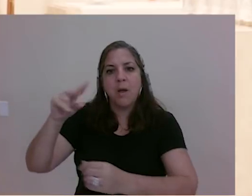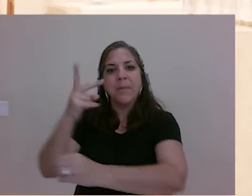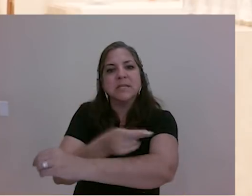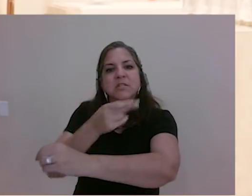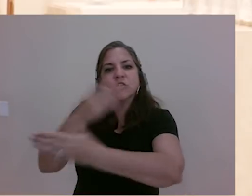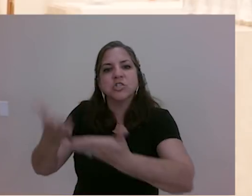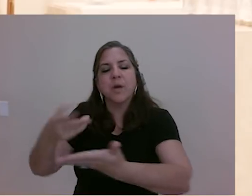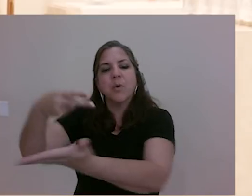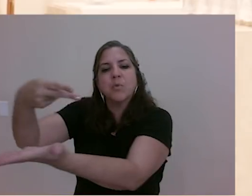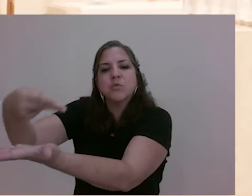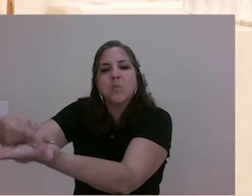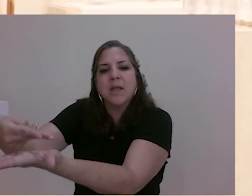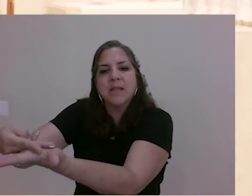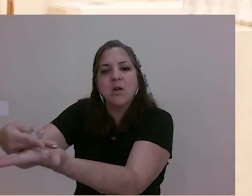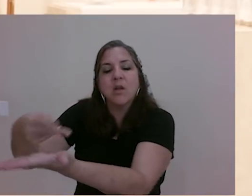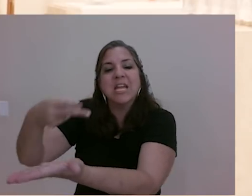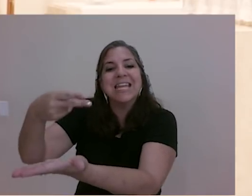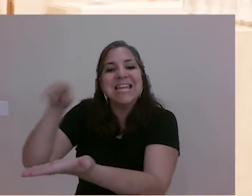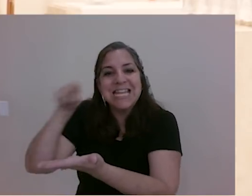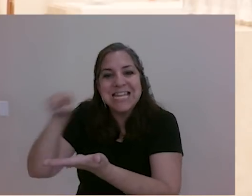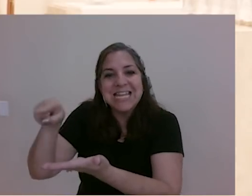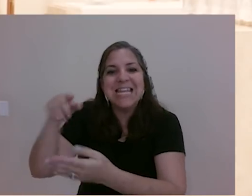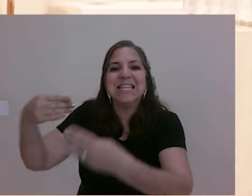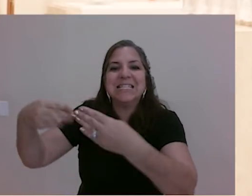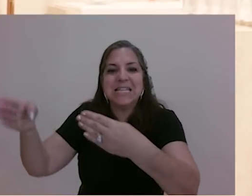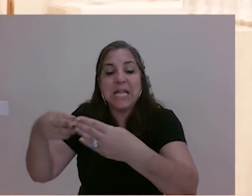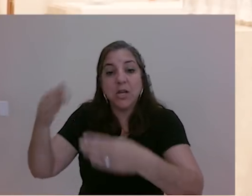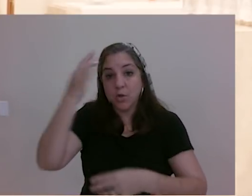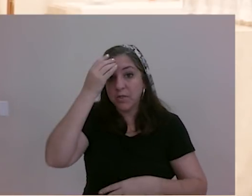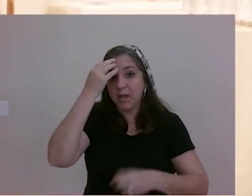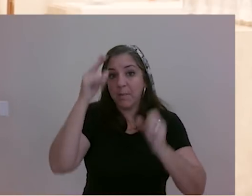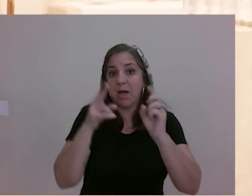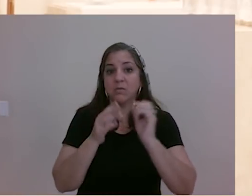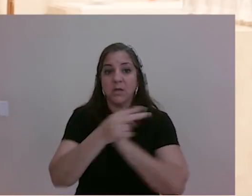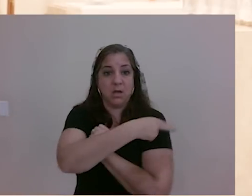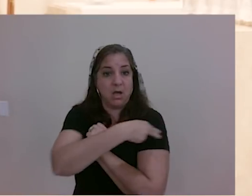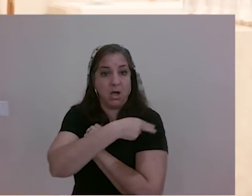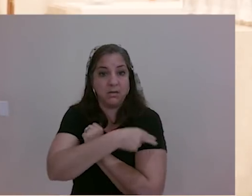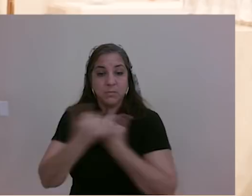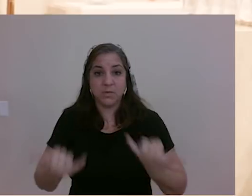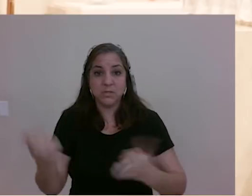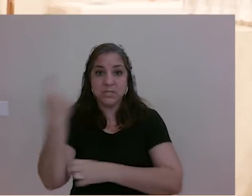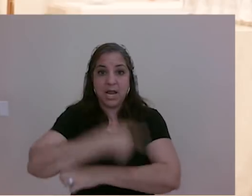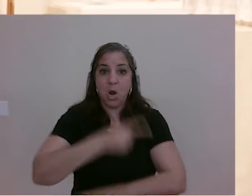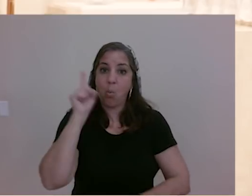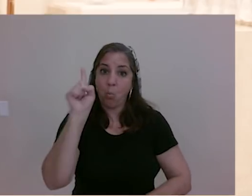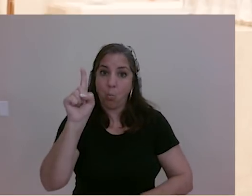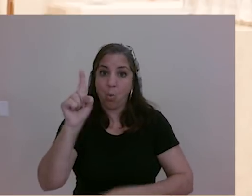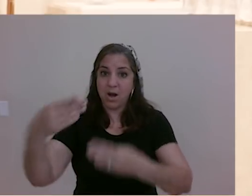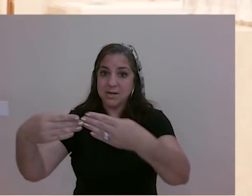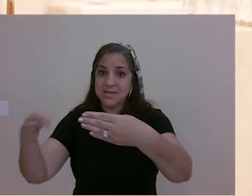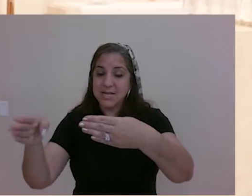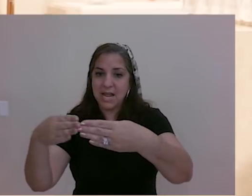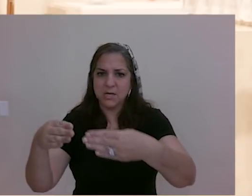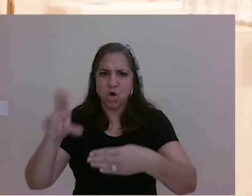it's important to stay safe. You think about the hospitals today. All the nursing homes, they have an entry control point. They don't want the virus to come in. They don't want the